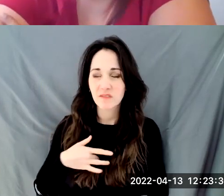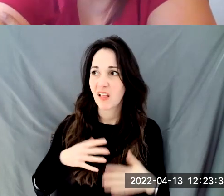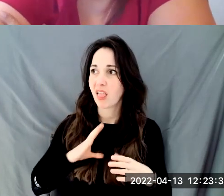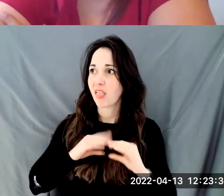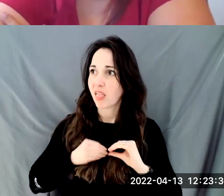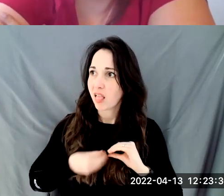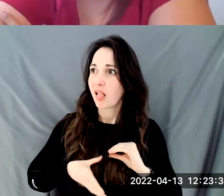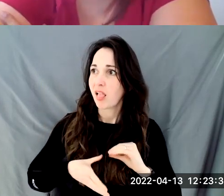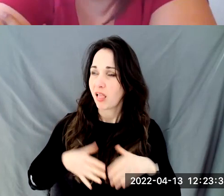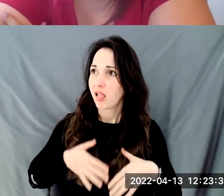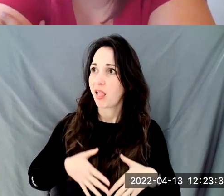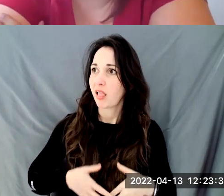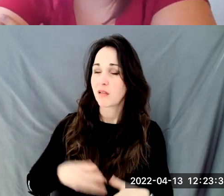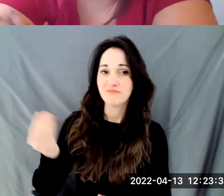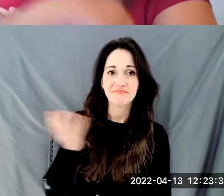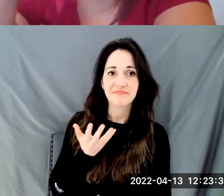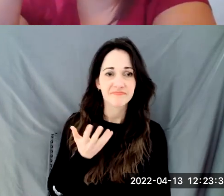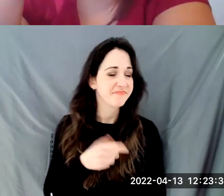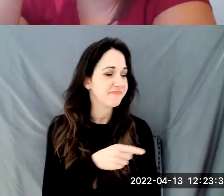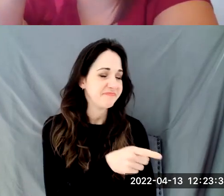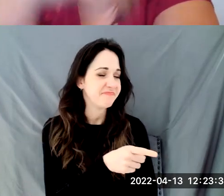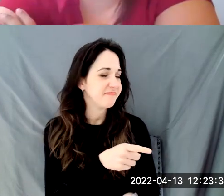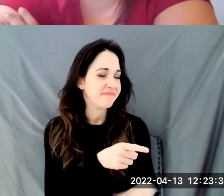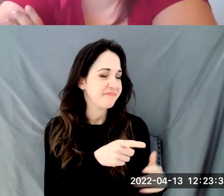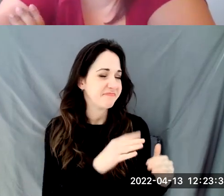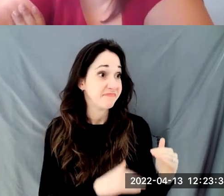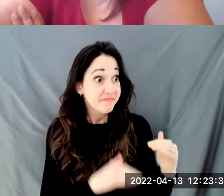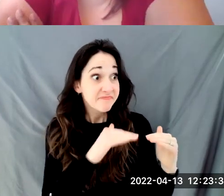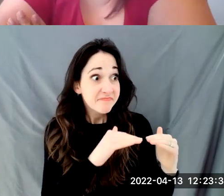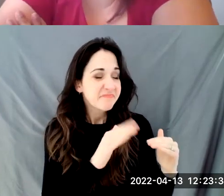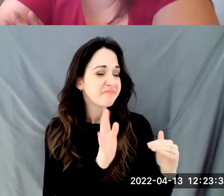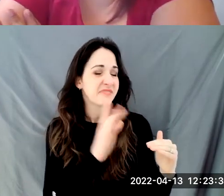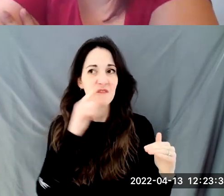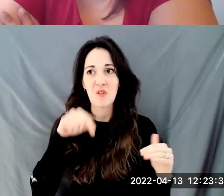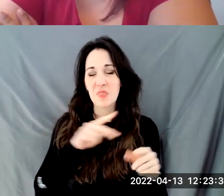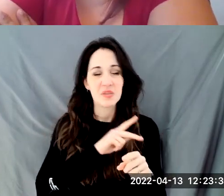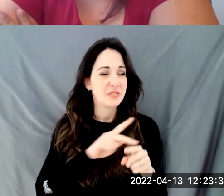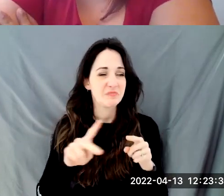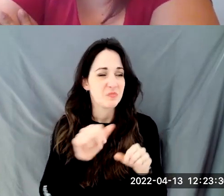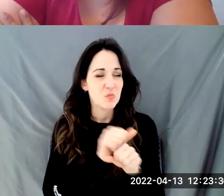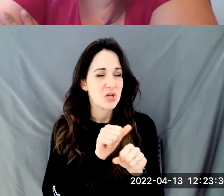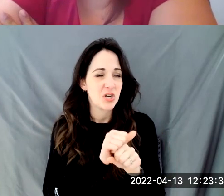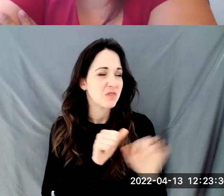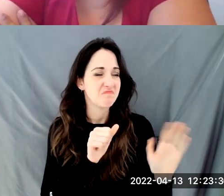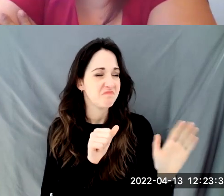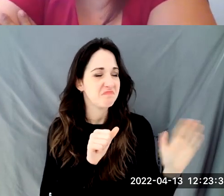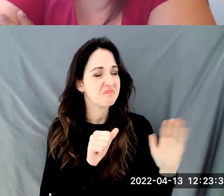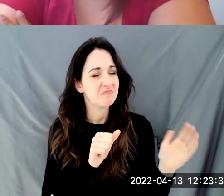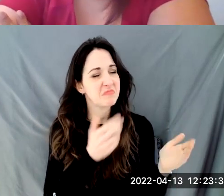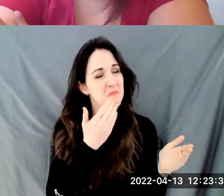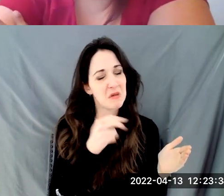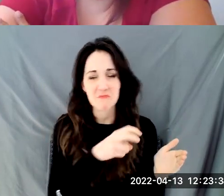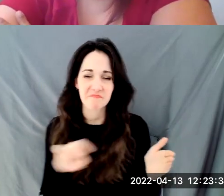I mean, quite bluntly, that he did not think I was cut out for the work. And my background at that point, I was an undergrad and was